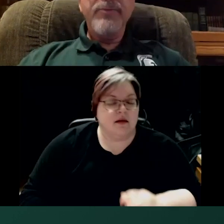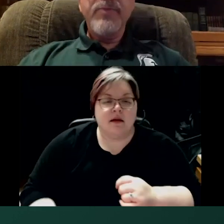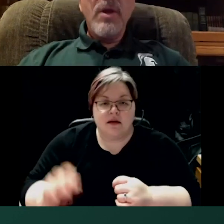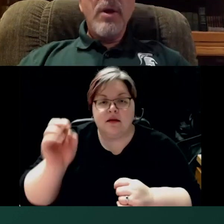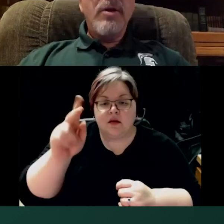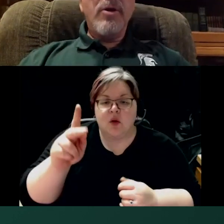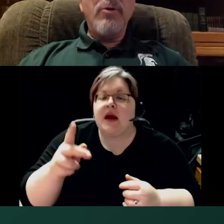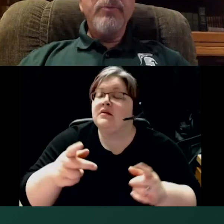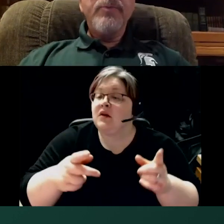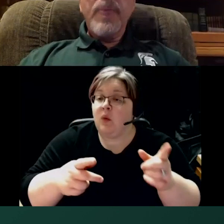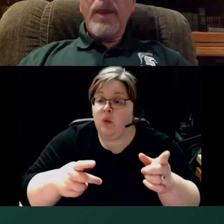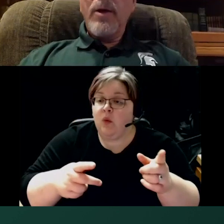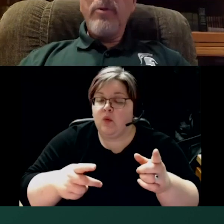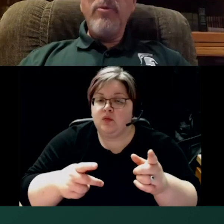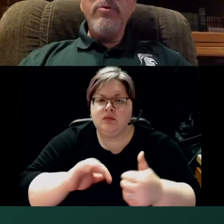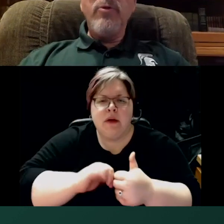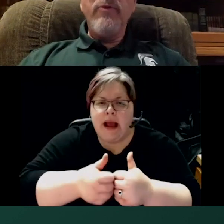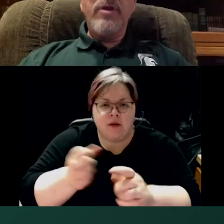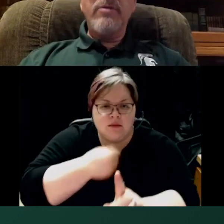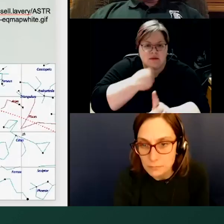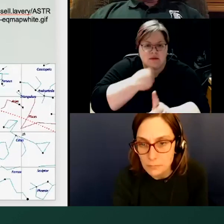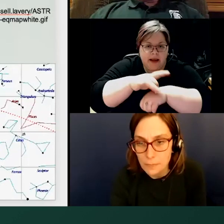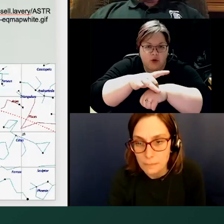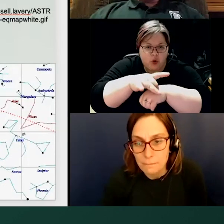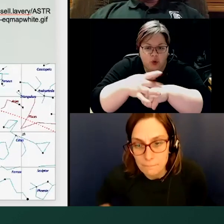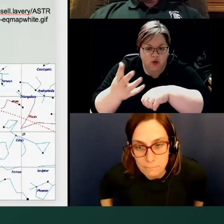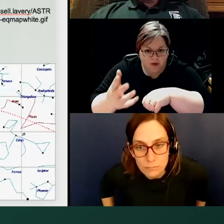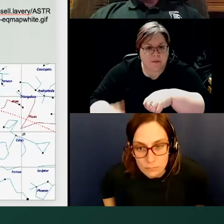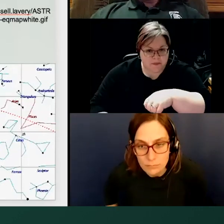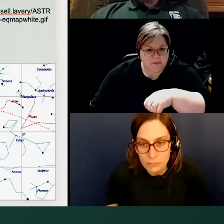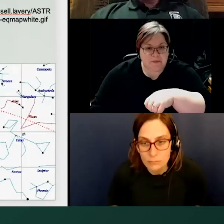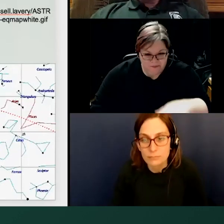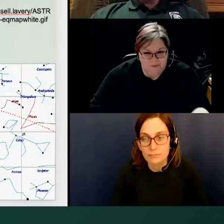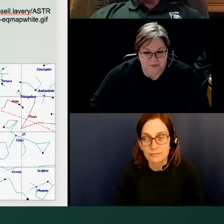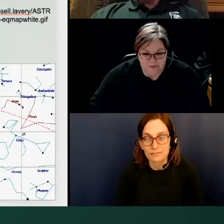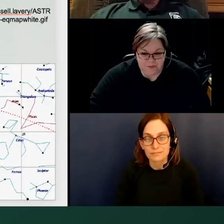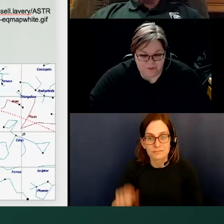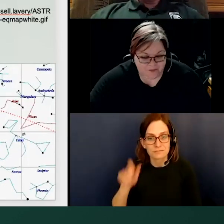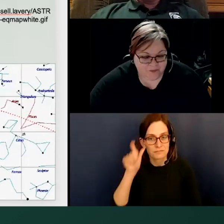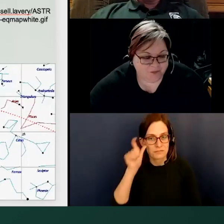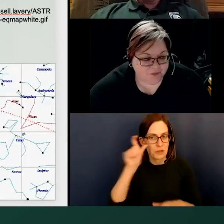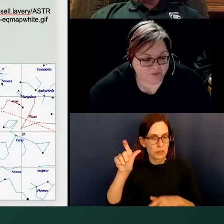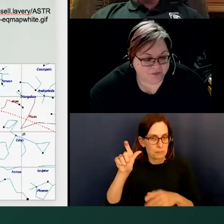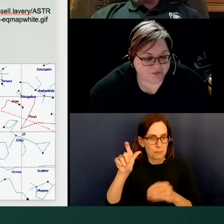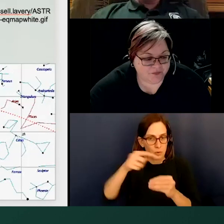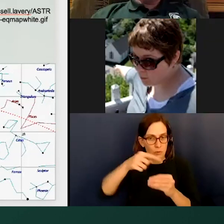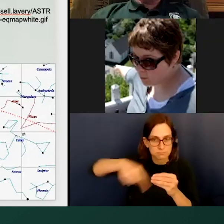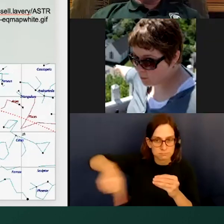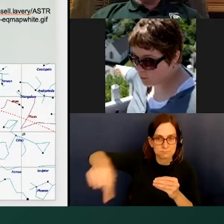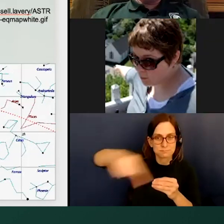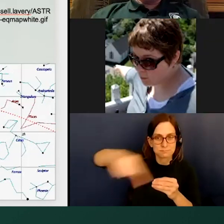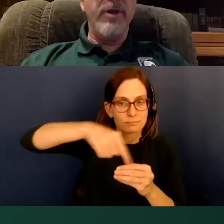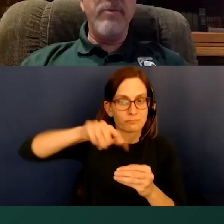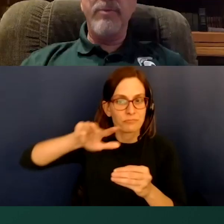the Earth. So the moon moves 360 degrees in a circle. It takes a month to do this. It comes out to